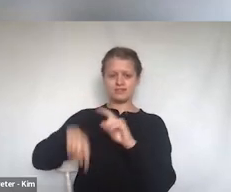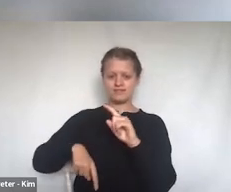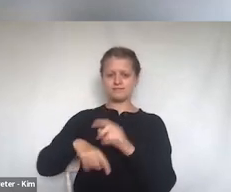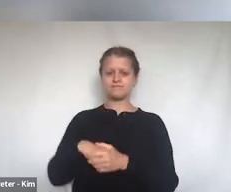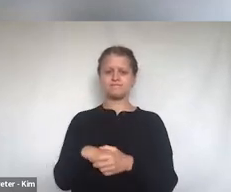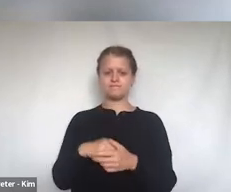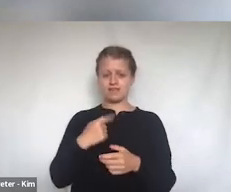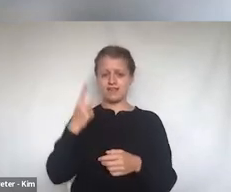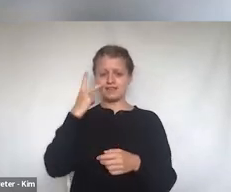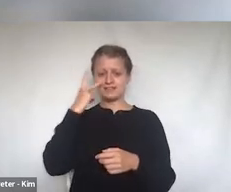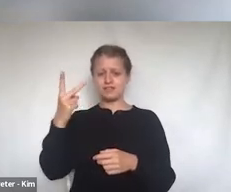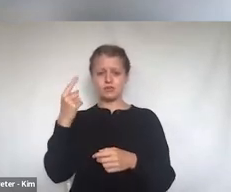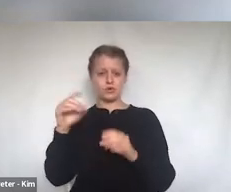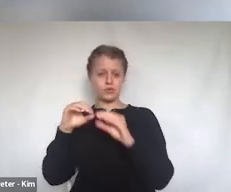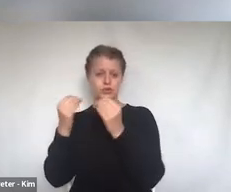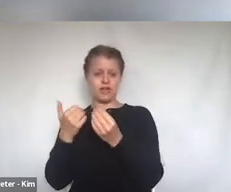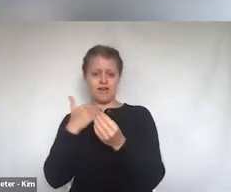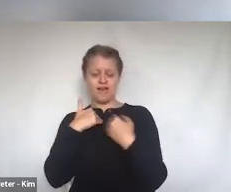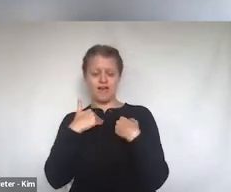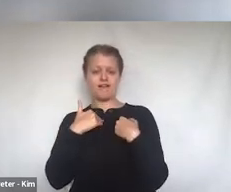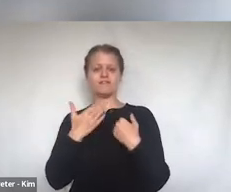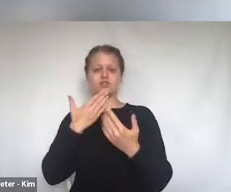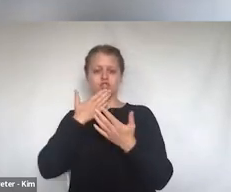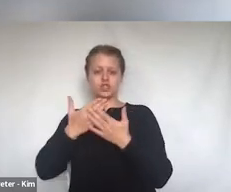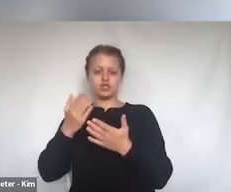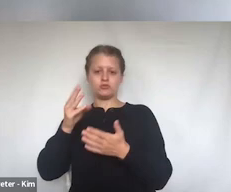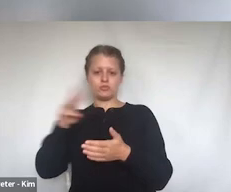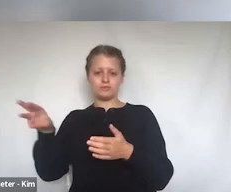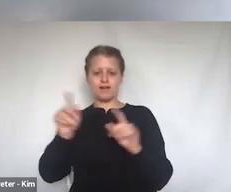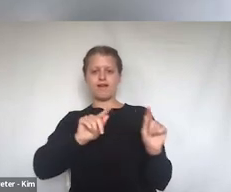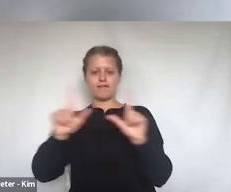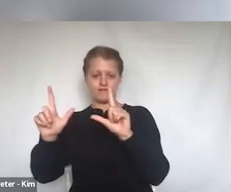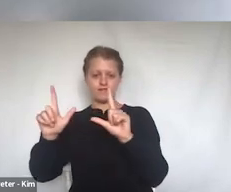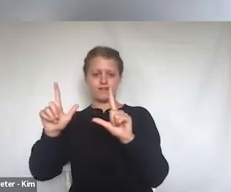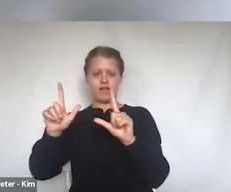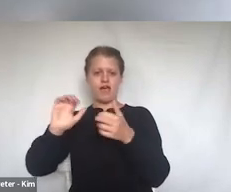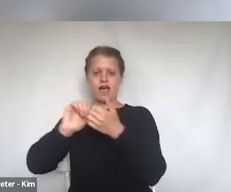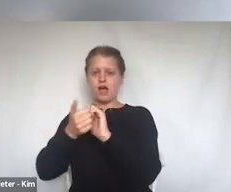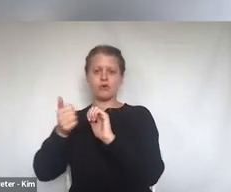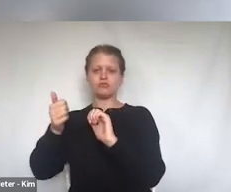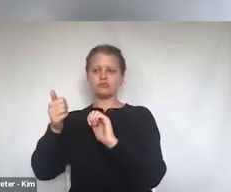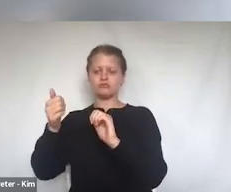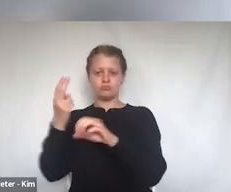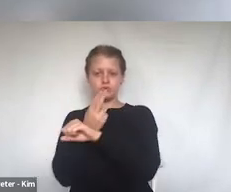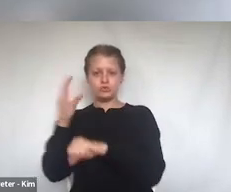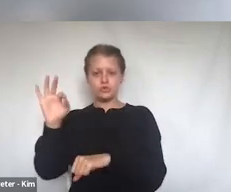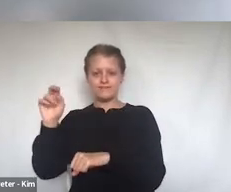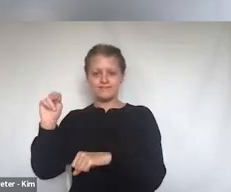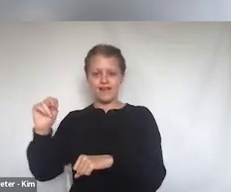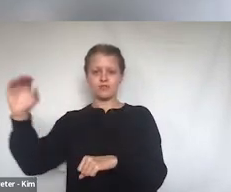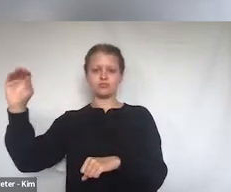one pager on how you can properly use fans. So we'll link to that again in the YouTube